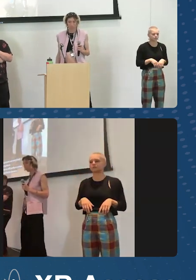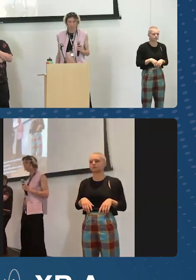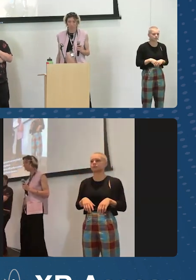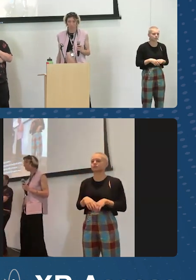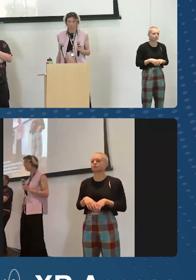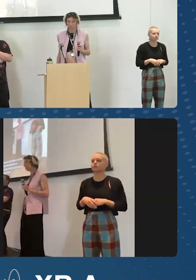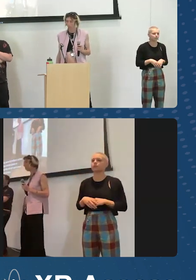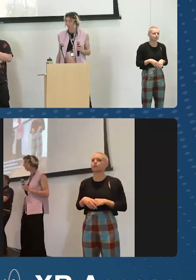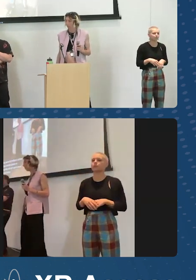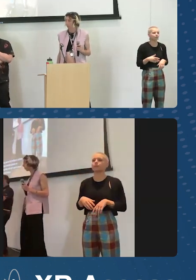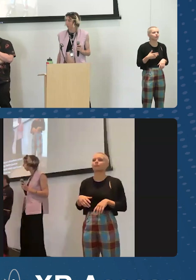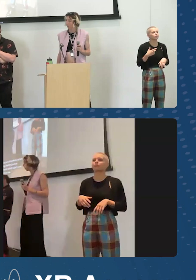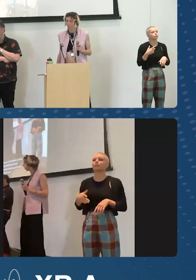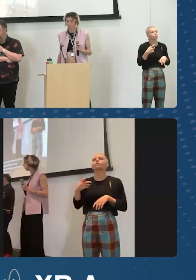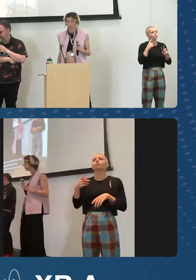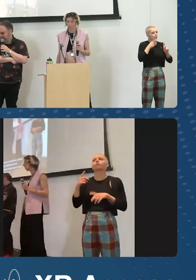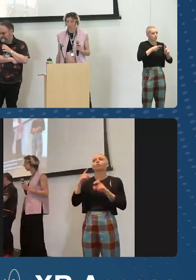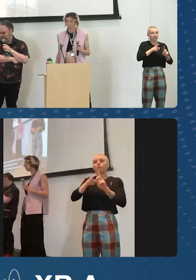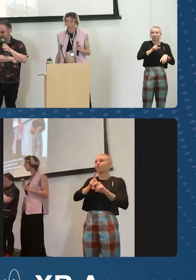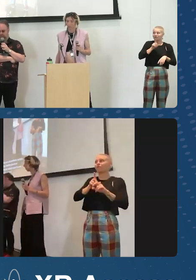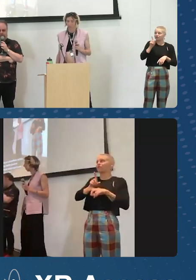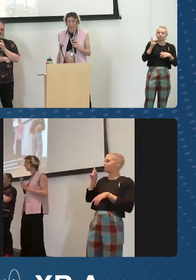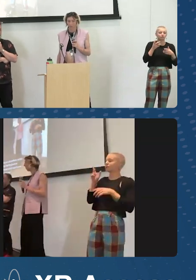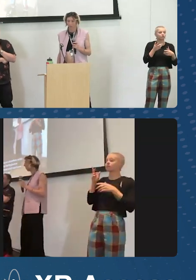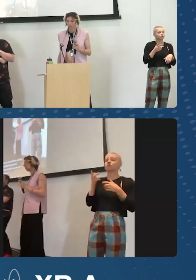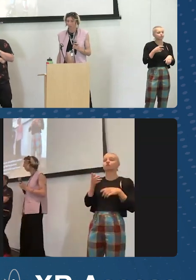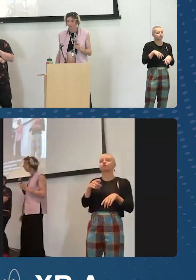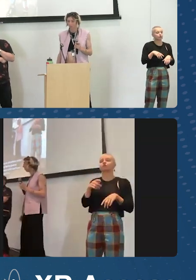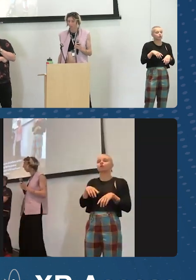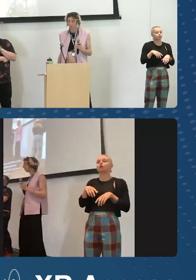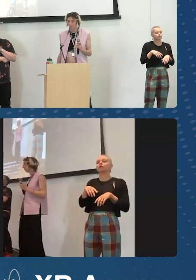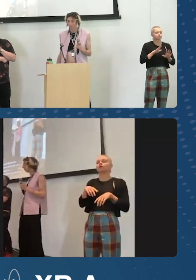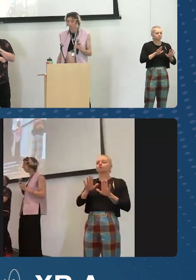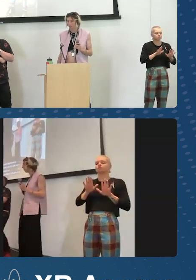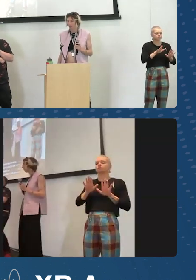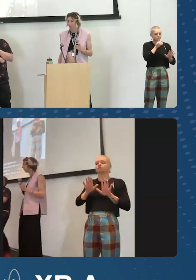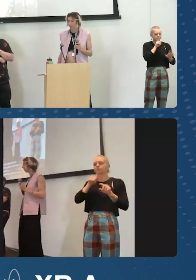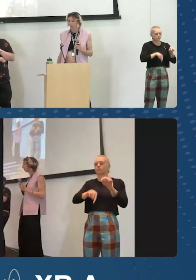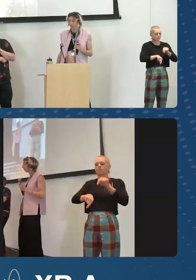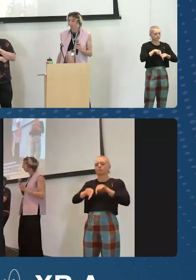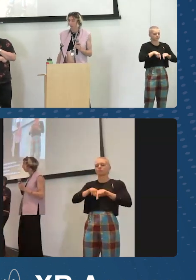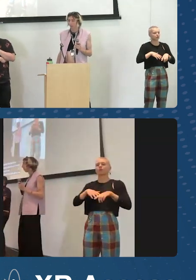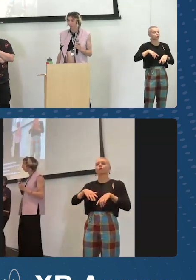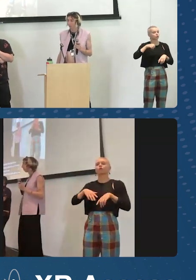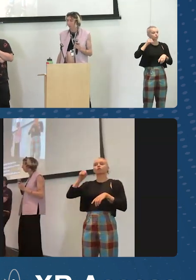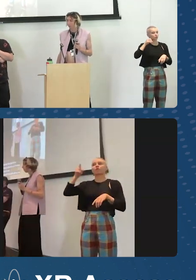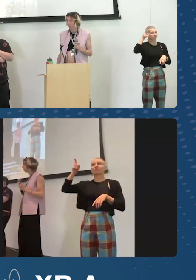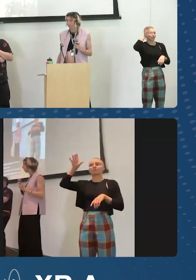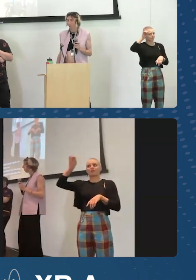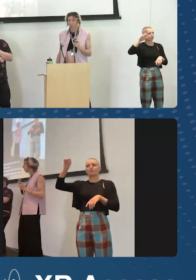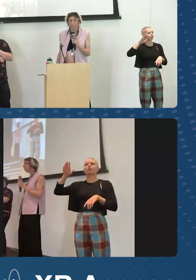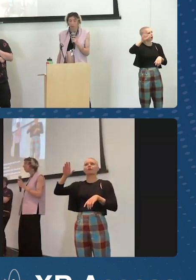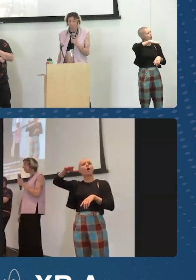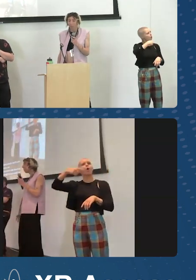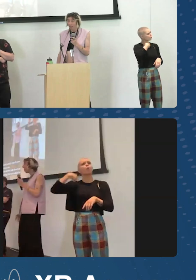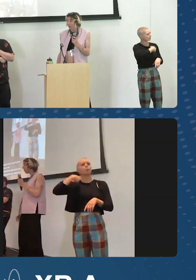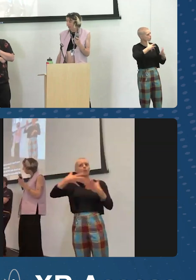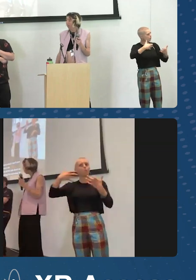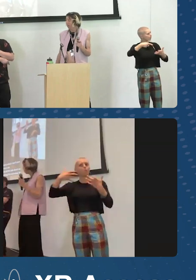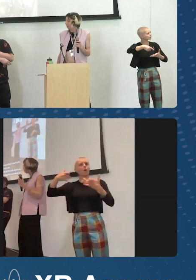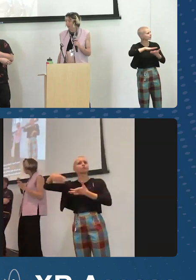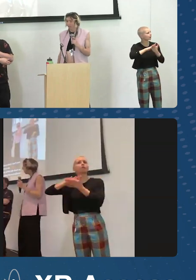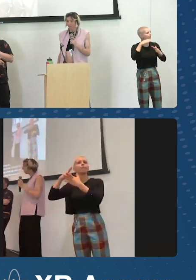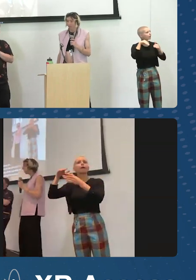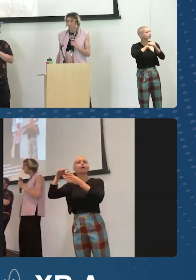accessible for blind people or this group of disabled people, but not allowing us to turn it on.